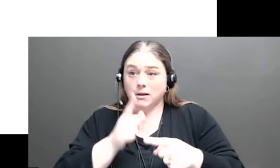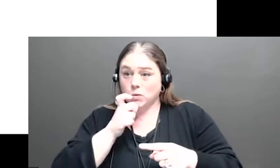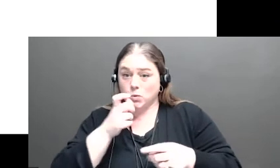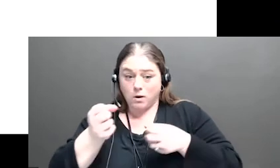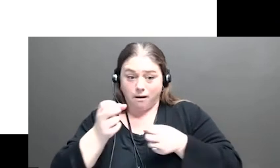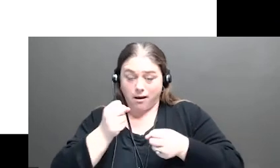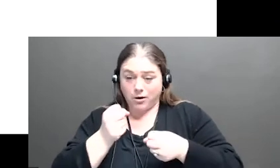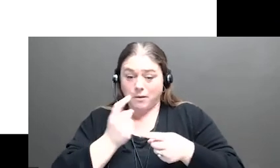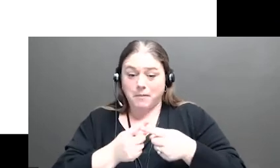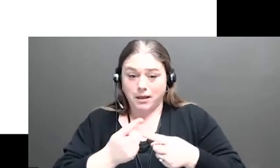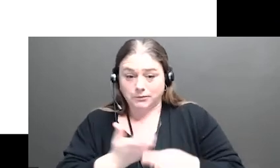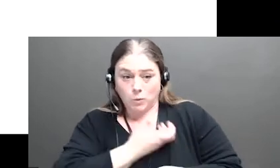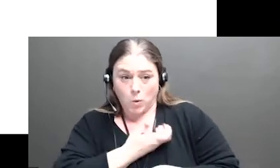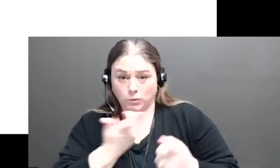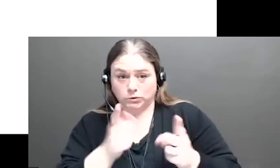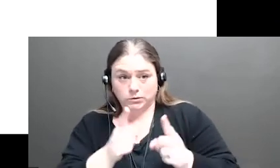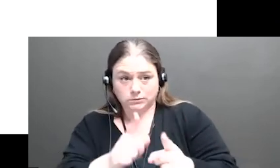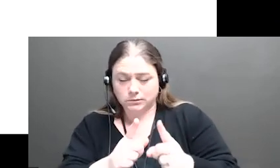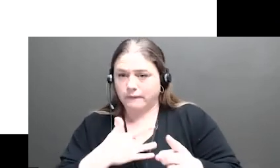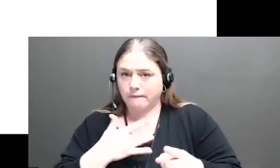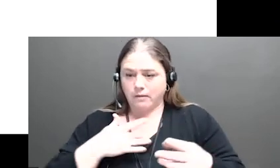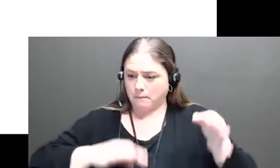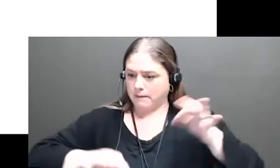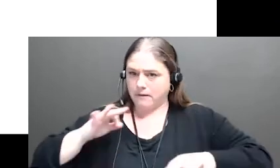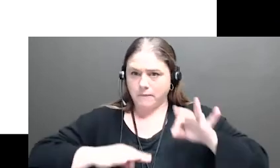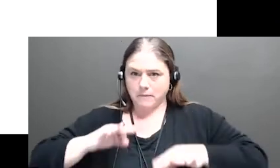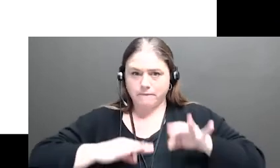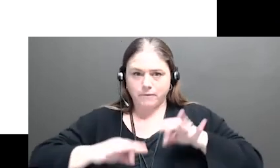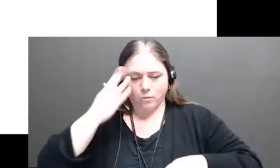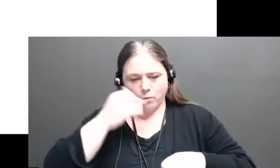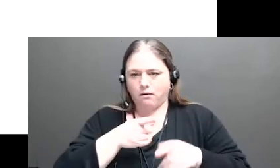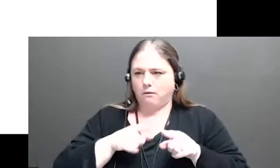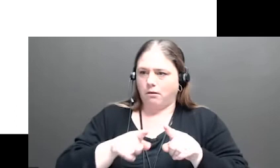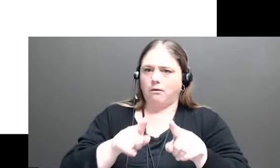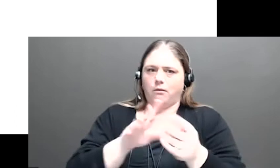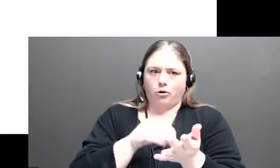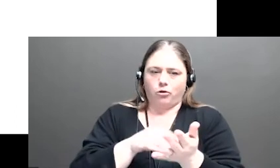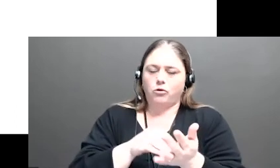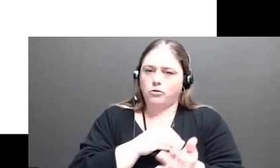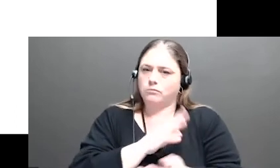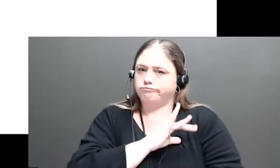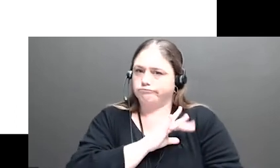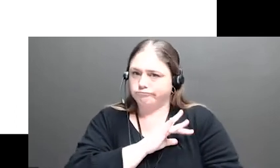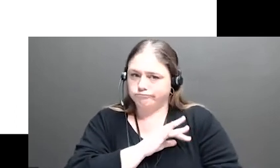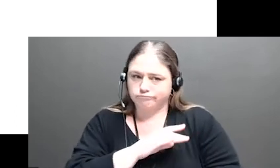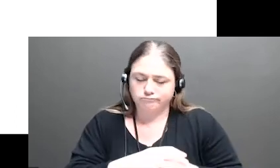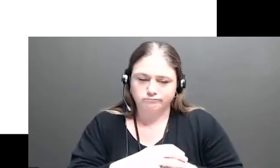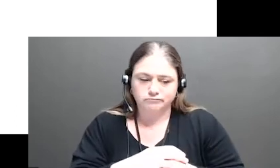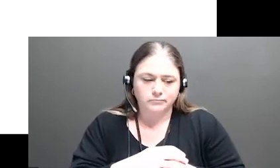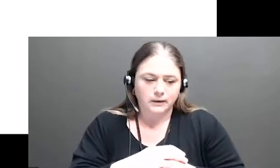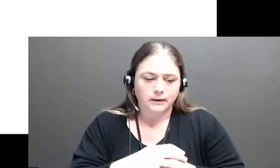these individuals were continuously learning as well during this time. And on the next slide, I'd like to read